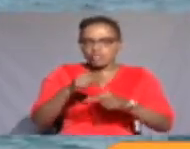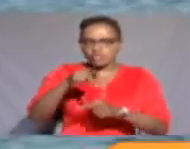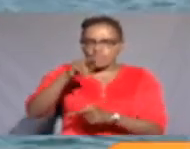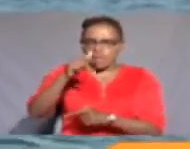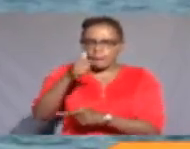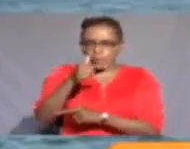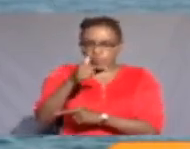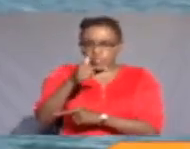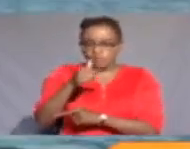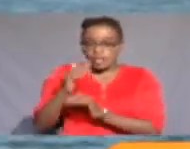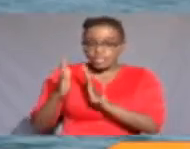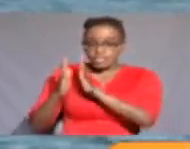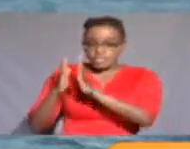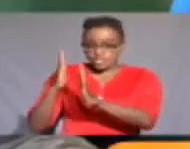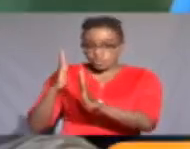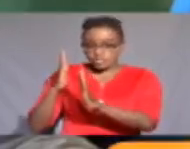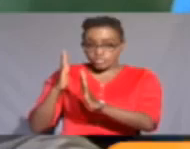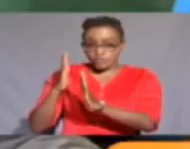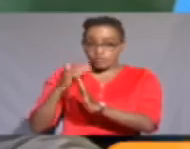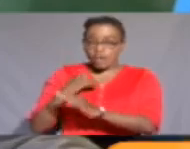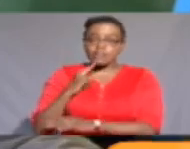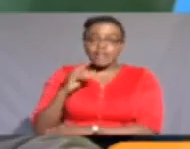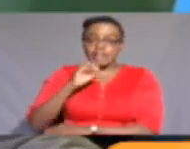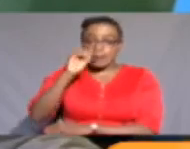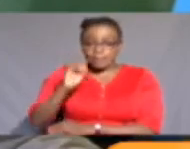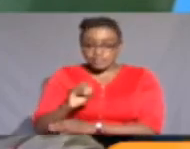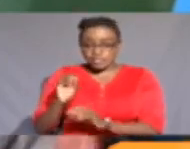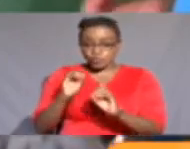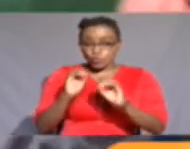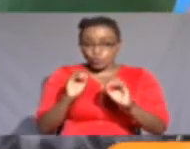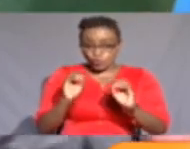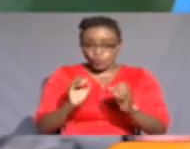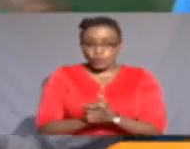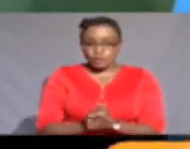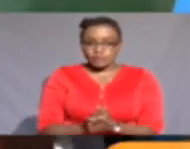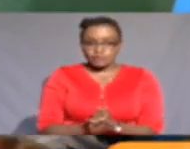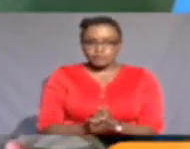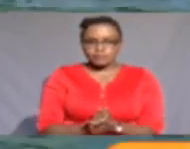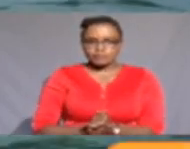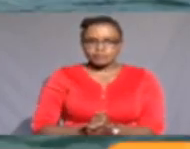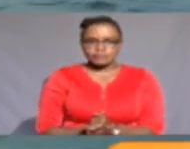So the security is 100% much better than it was.